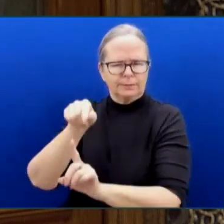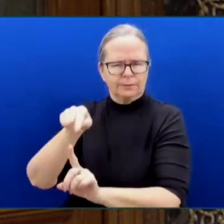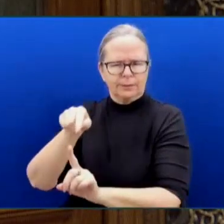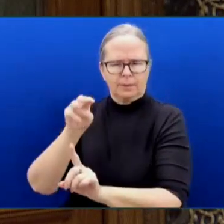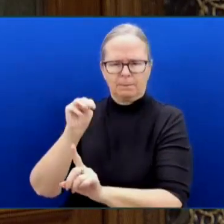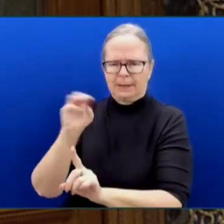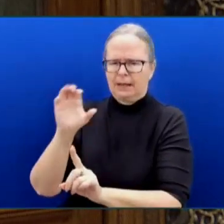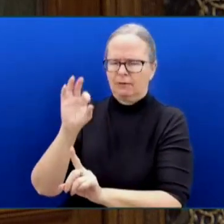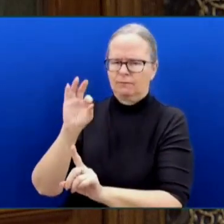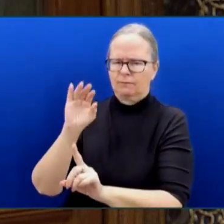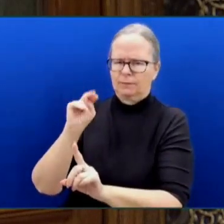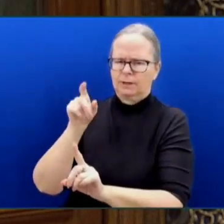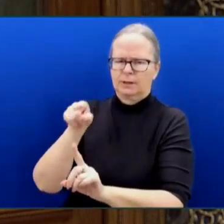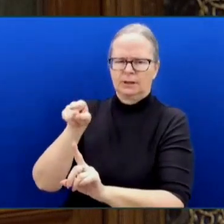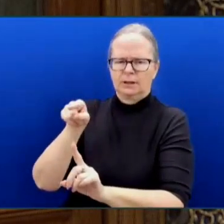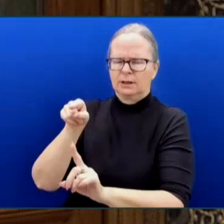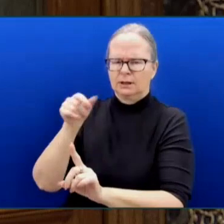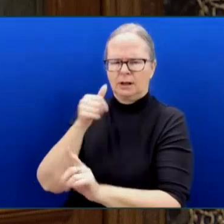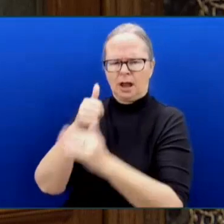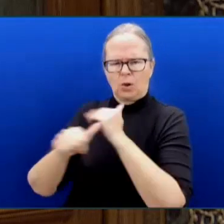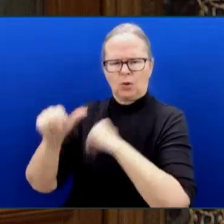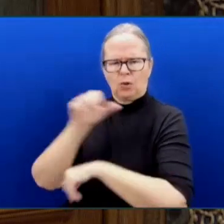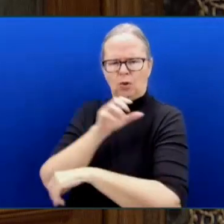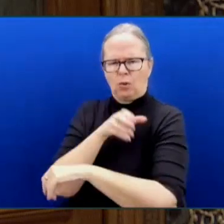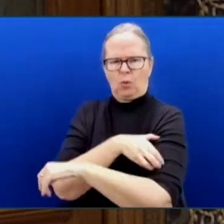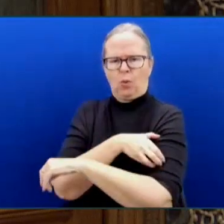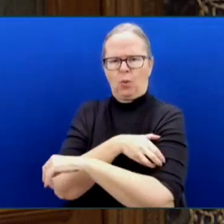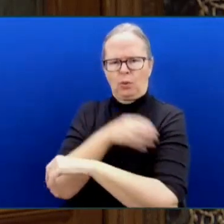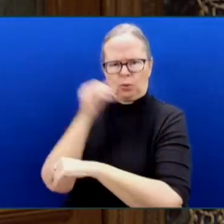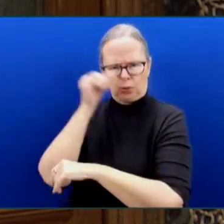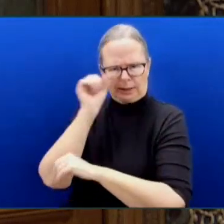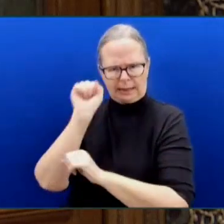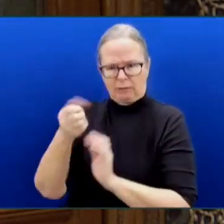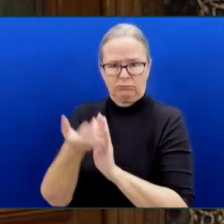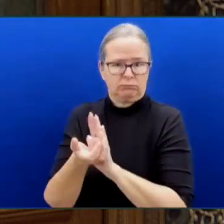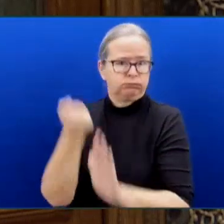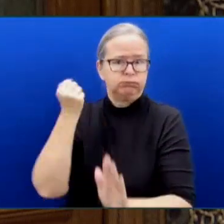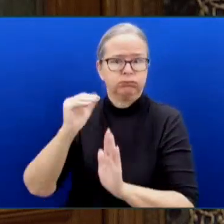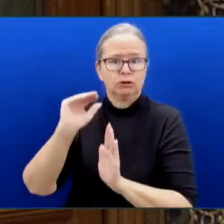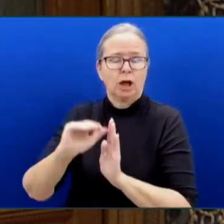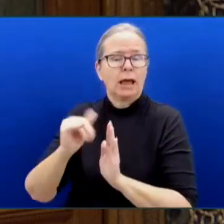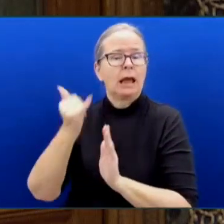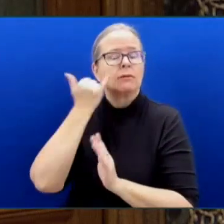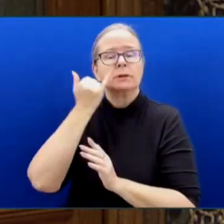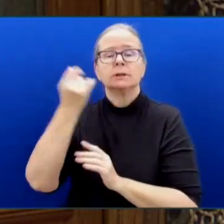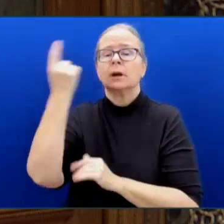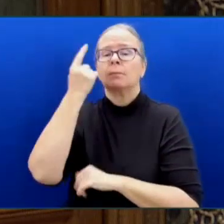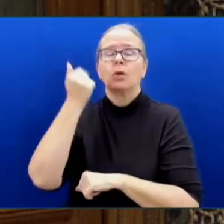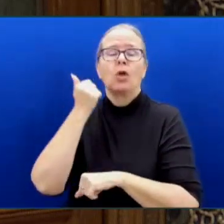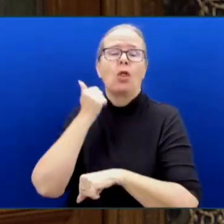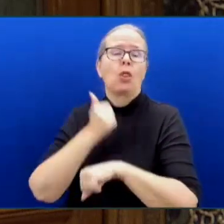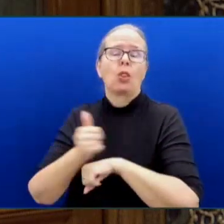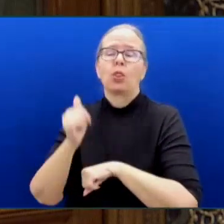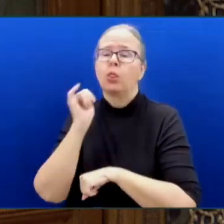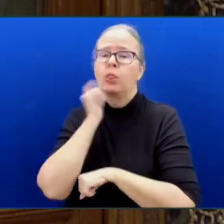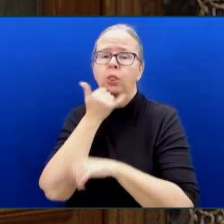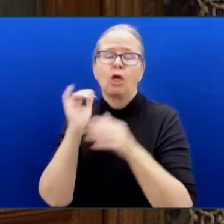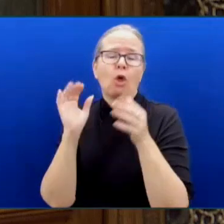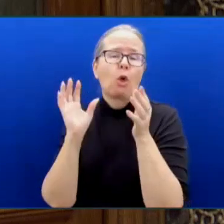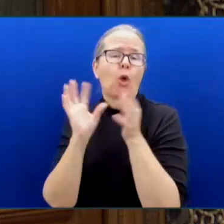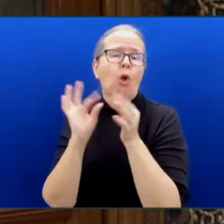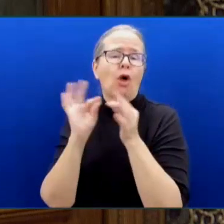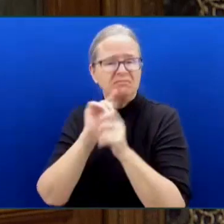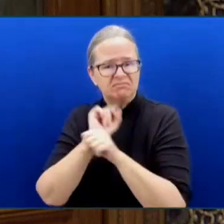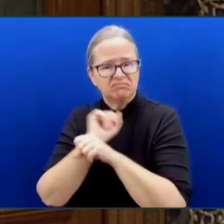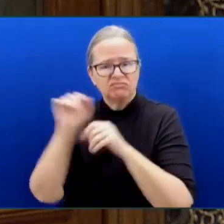families. Based on an allegation, they can walk into anyone's house and decide to remove children. This BC NDP